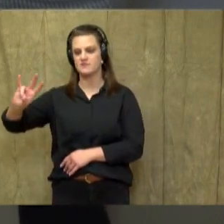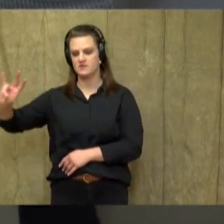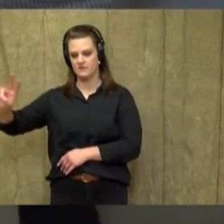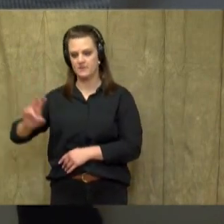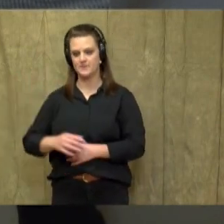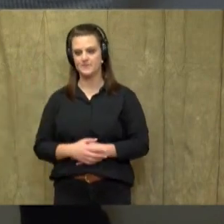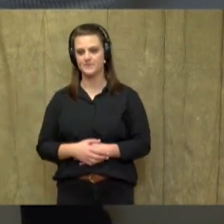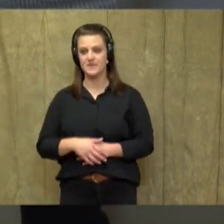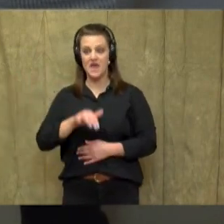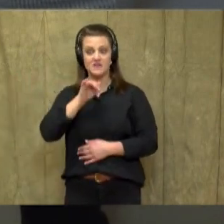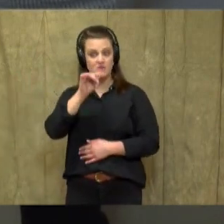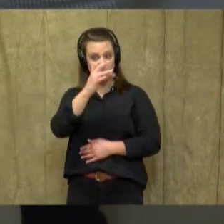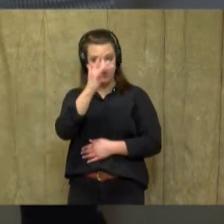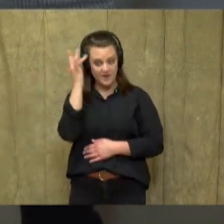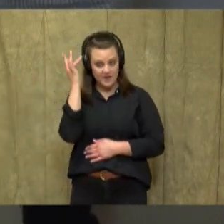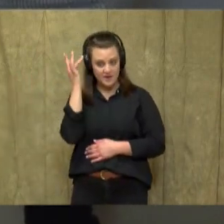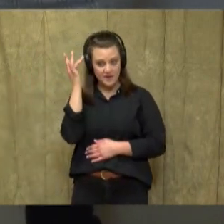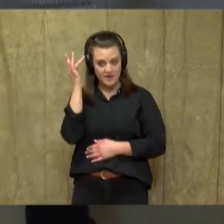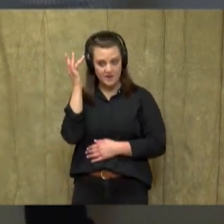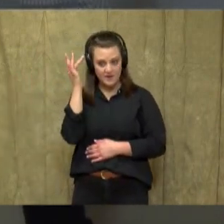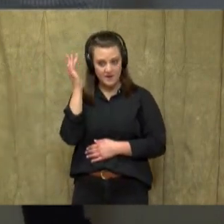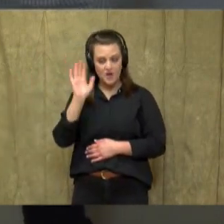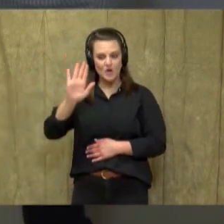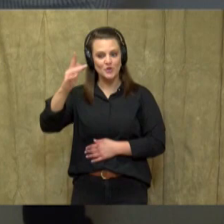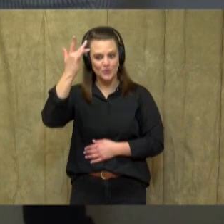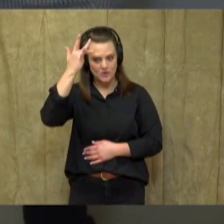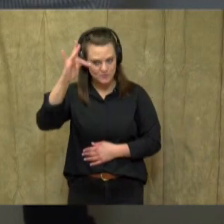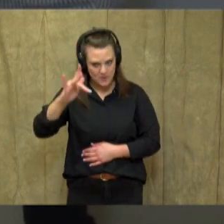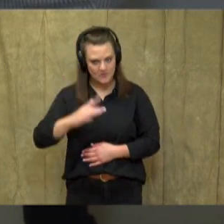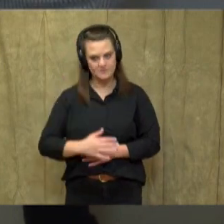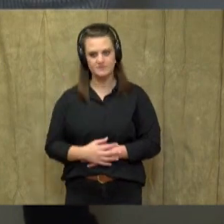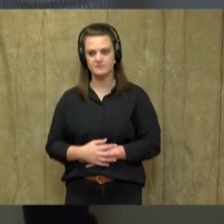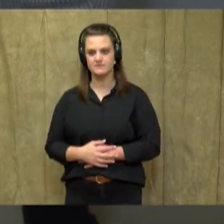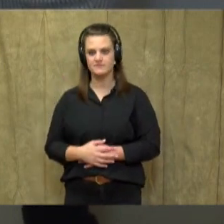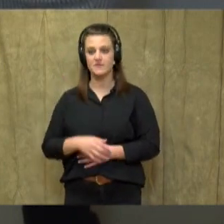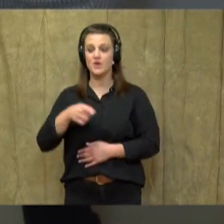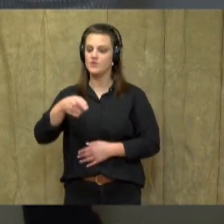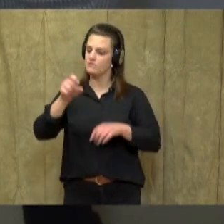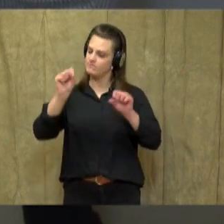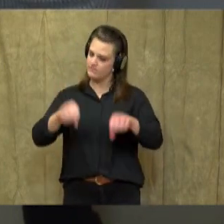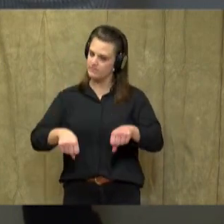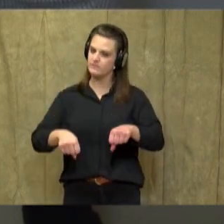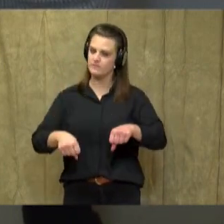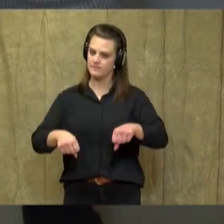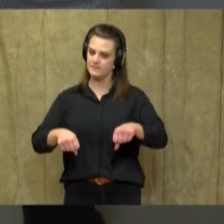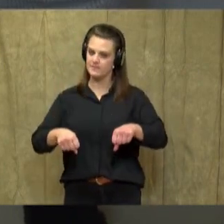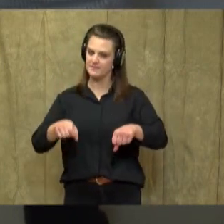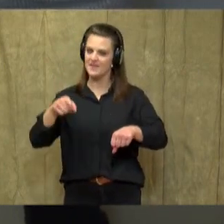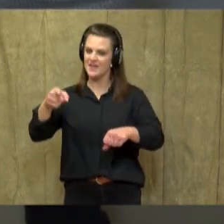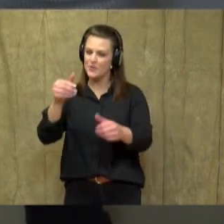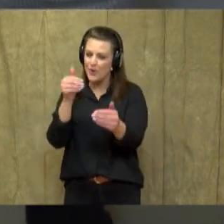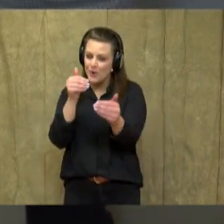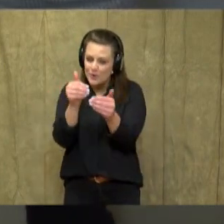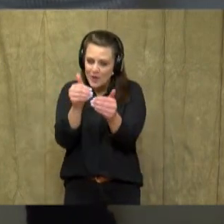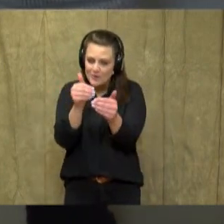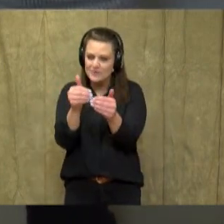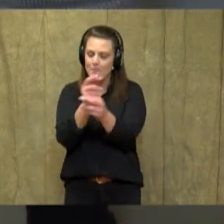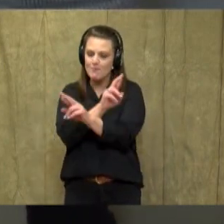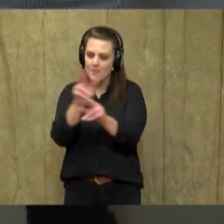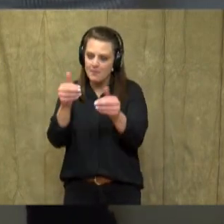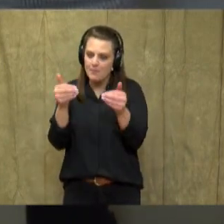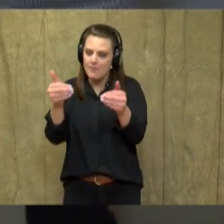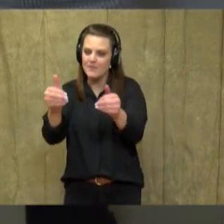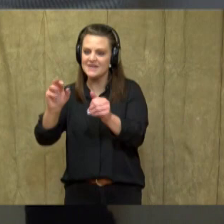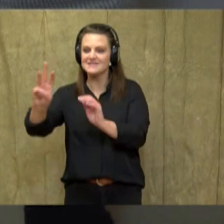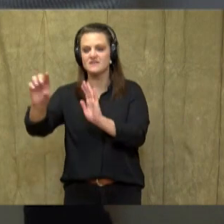221-7777. And do not forget, you're smart, you are capable, you are closer to being prepared